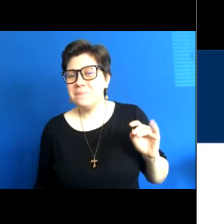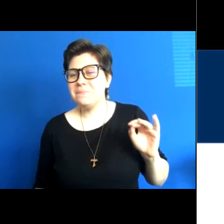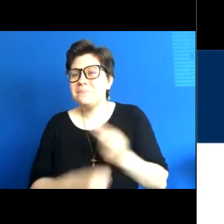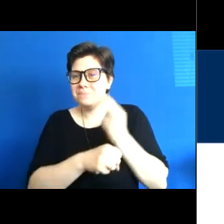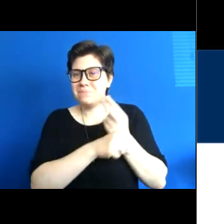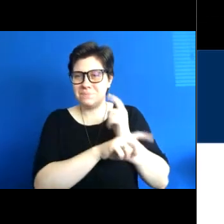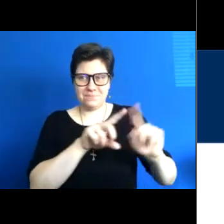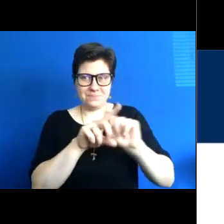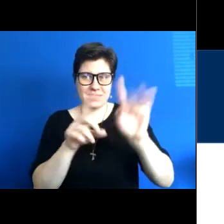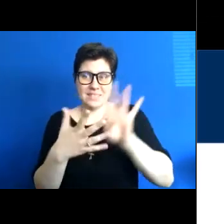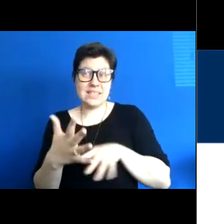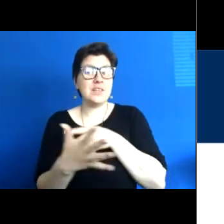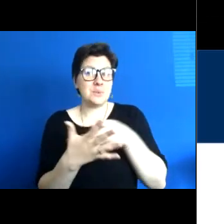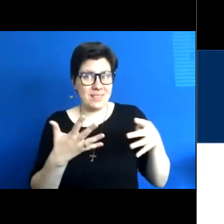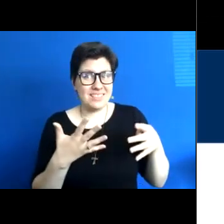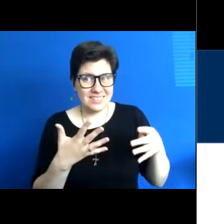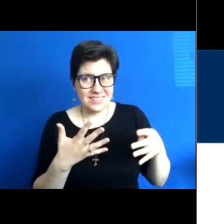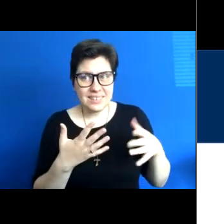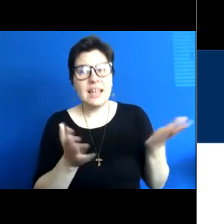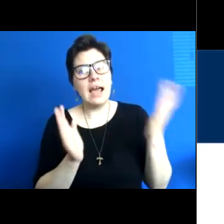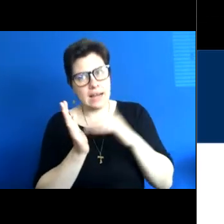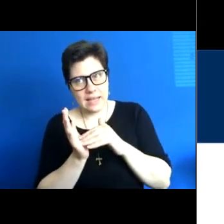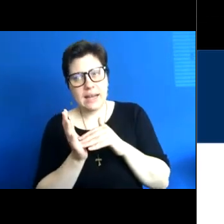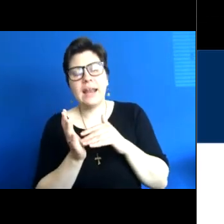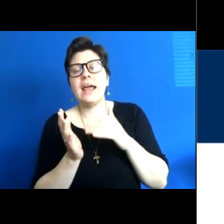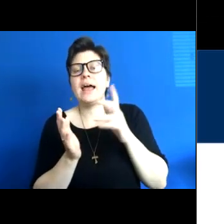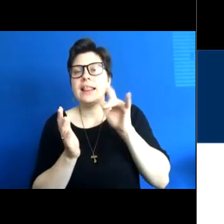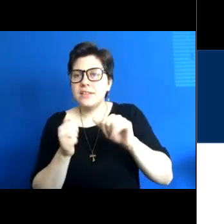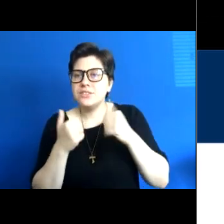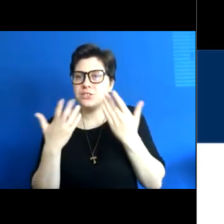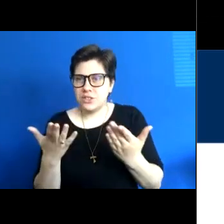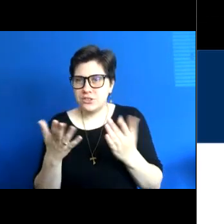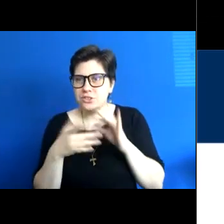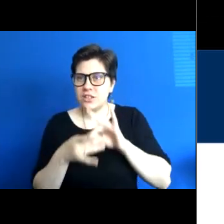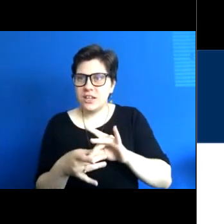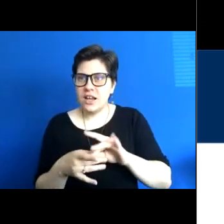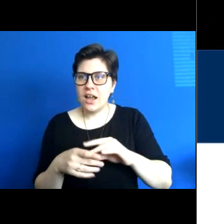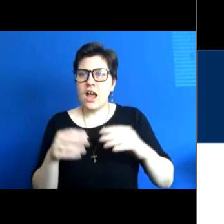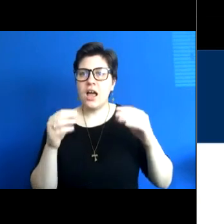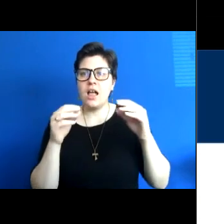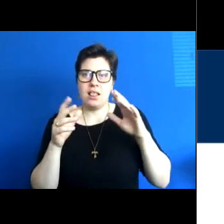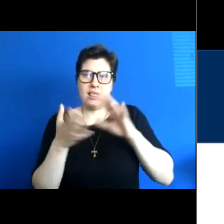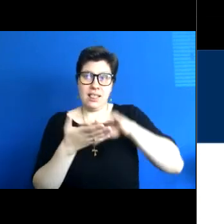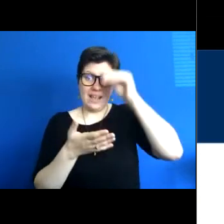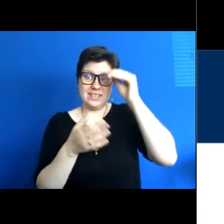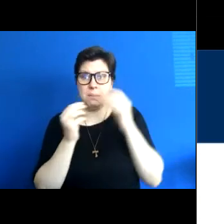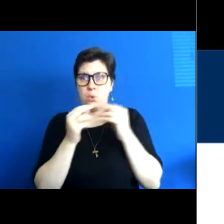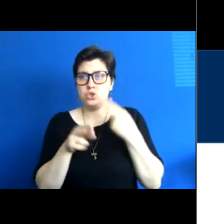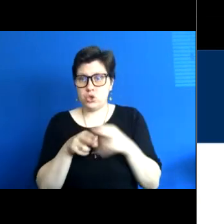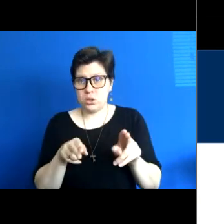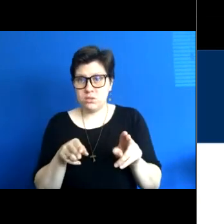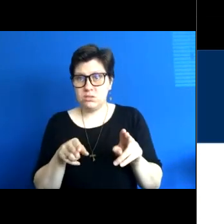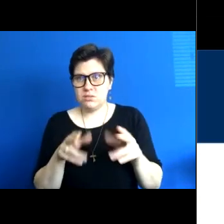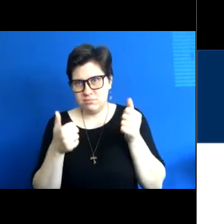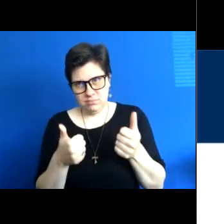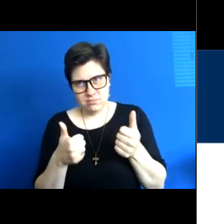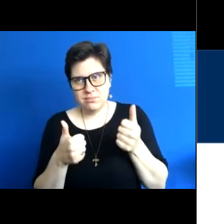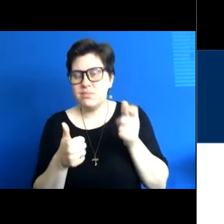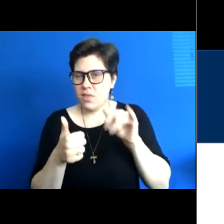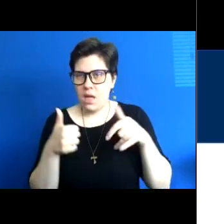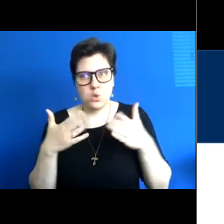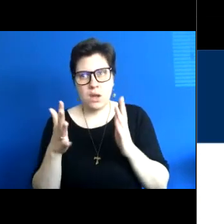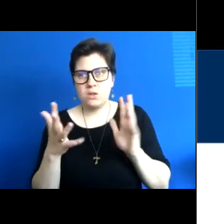varied schedules. And again, also the suggestion about doing shorter lessons. That might be a way to kind